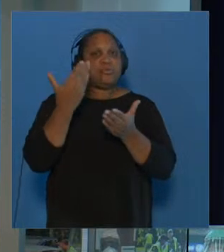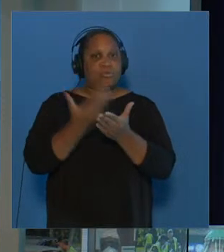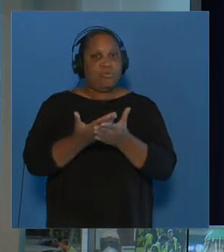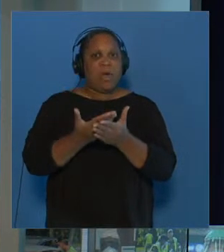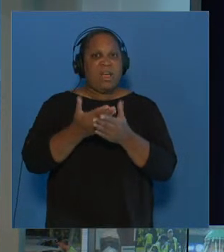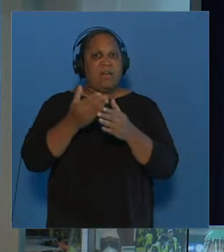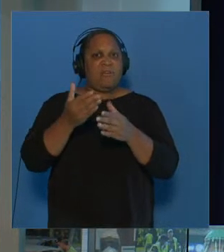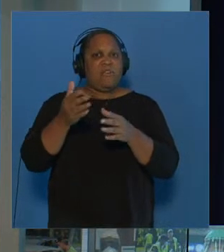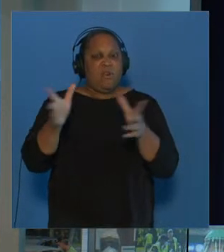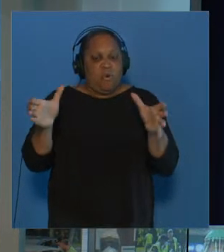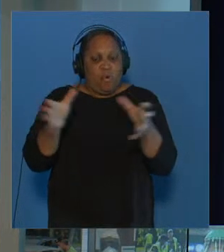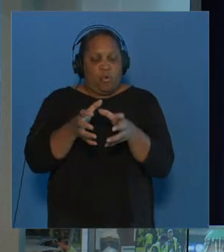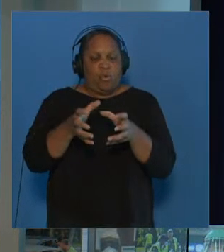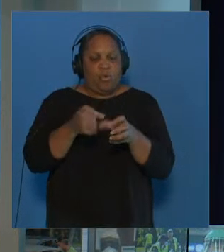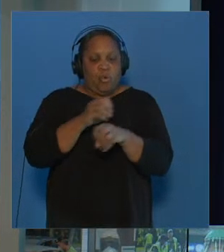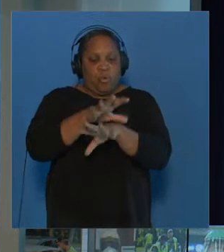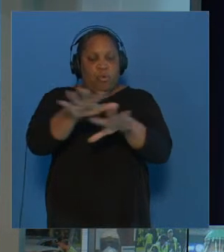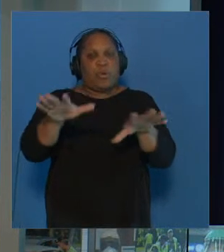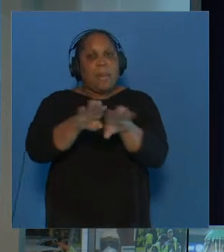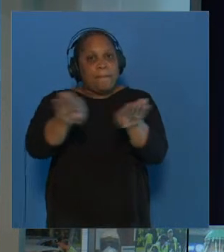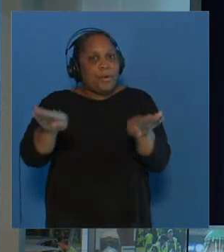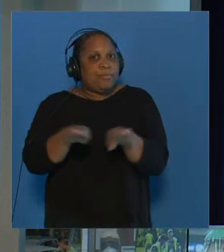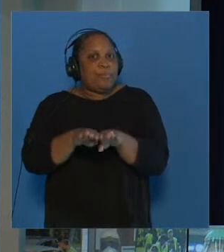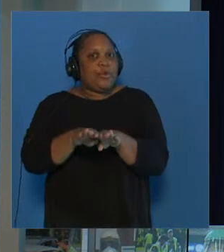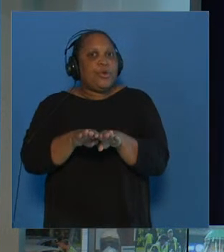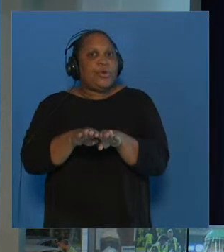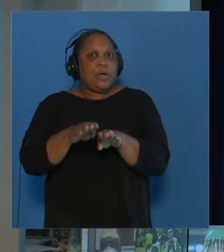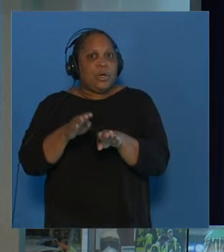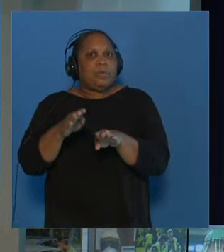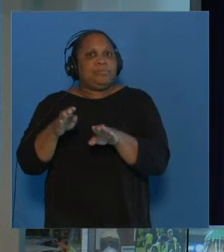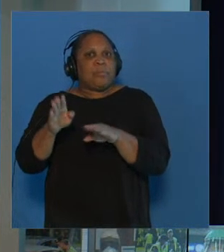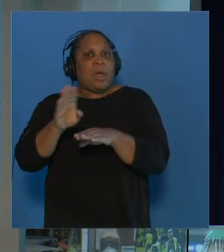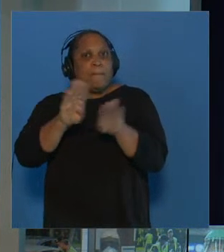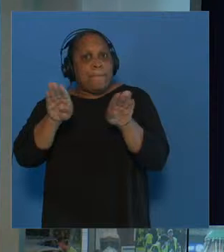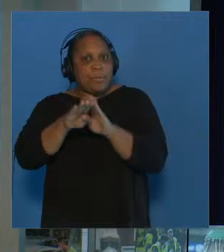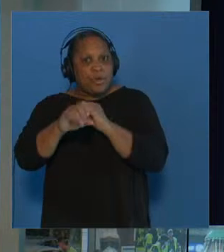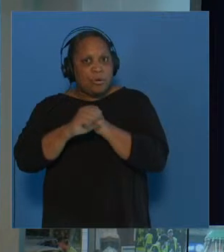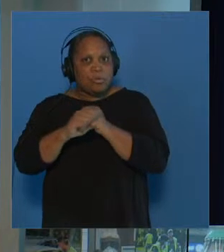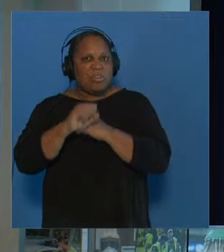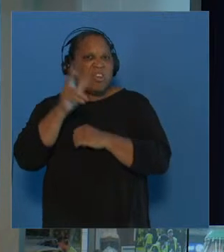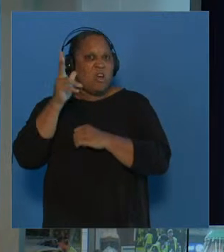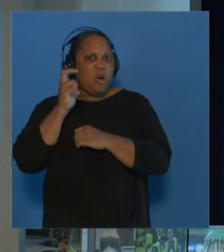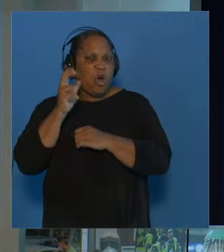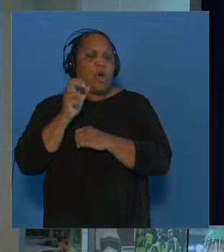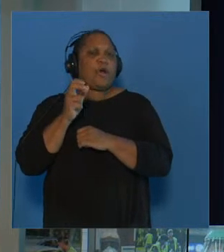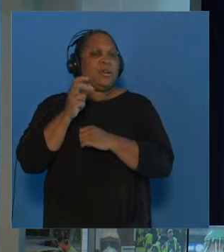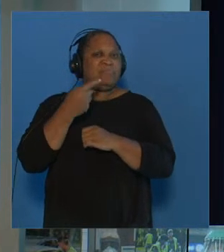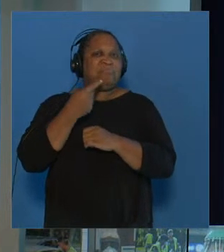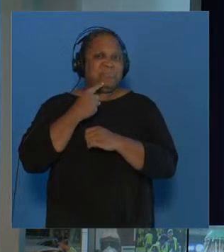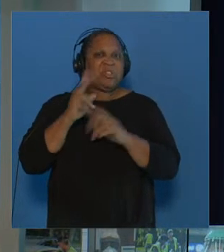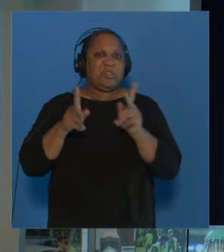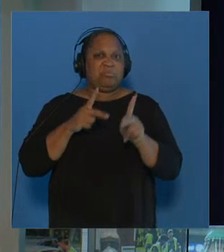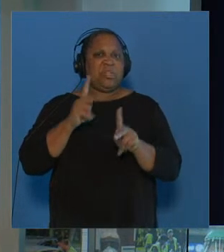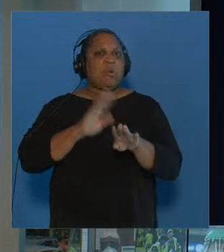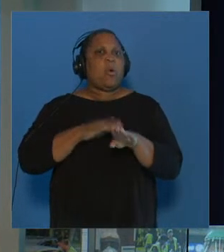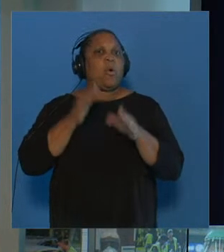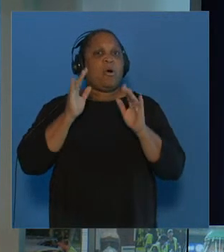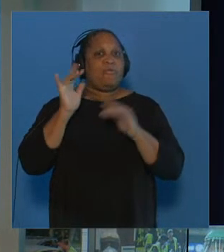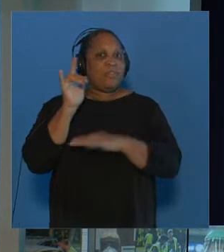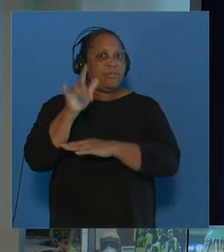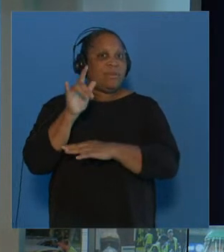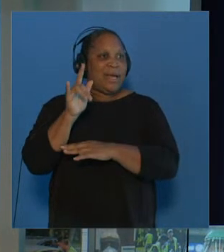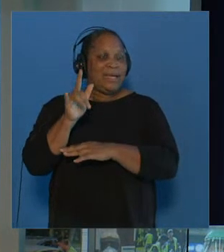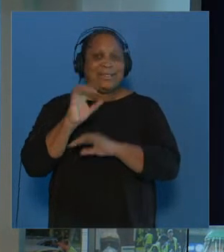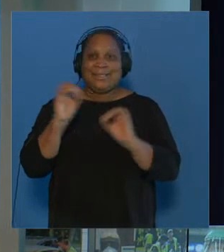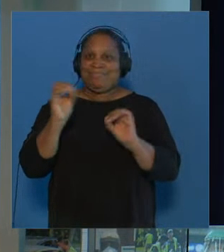into Bermuda. Bermuda Broadcasting has learned about several passengers who came off recent flights and who were not able to get a